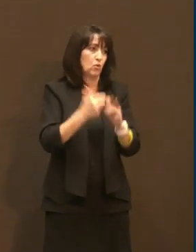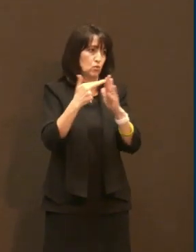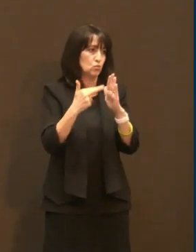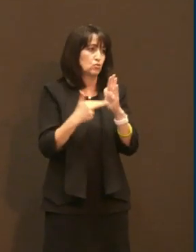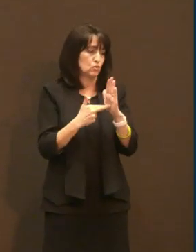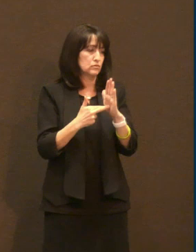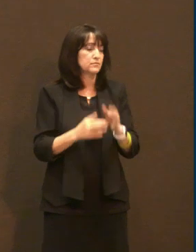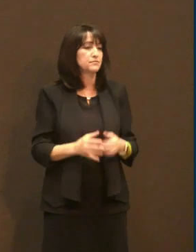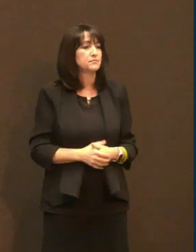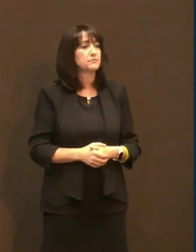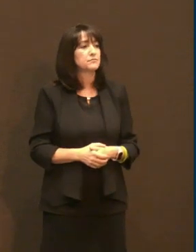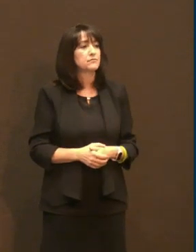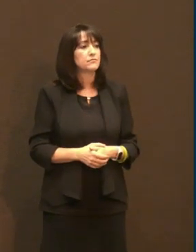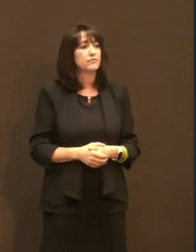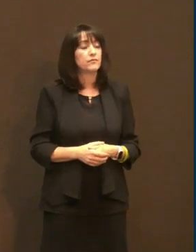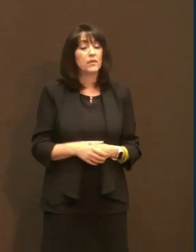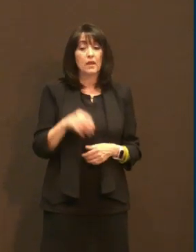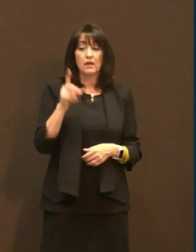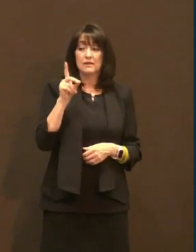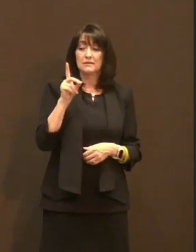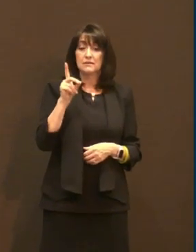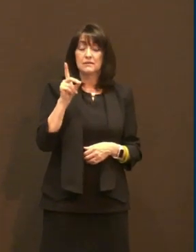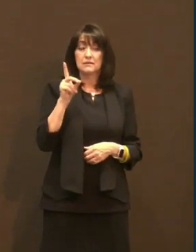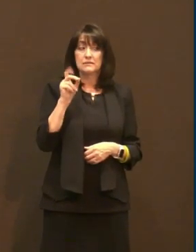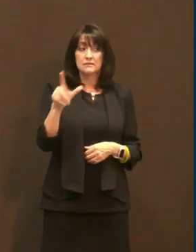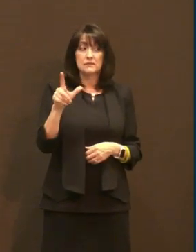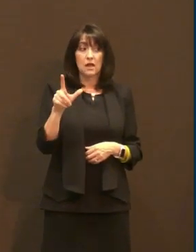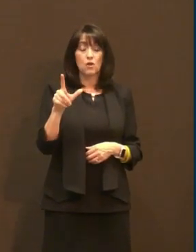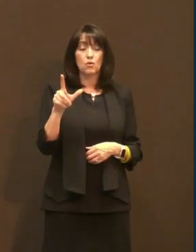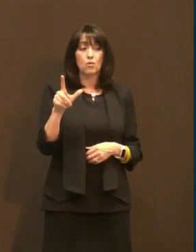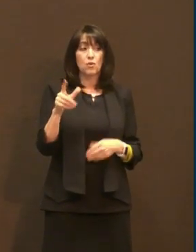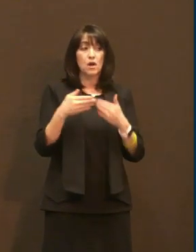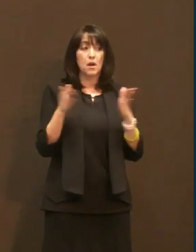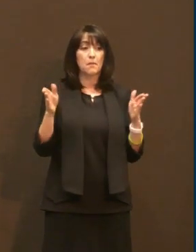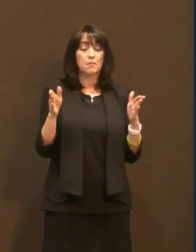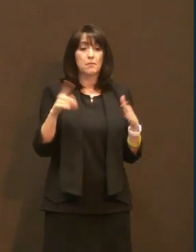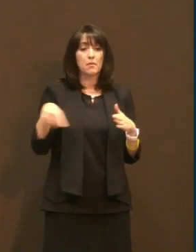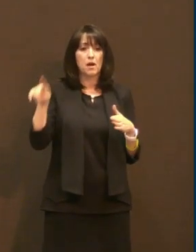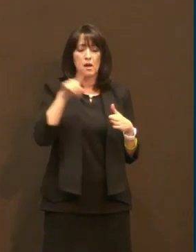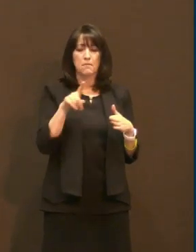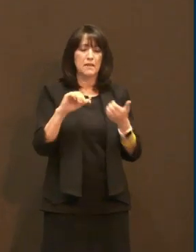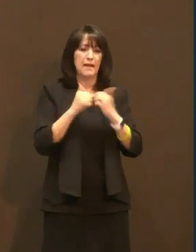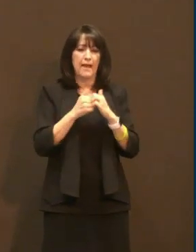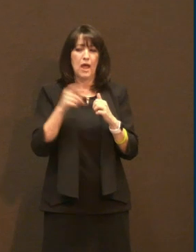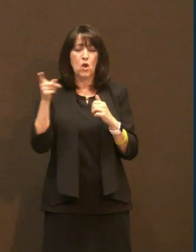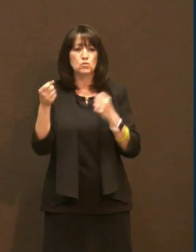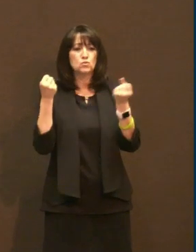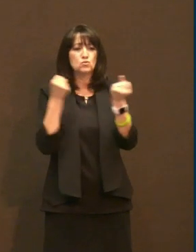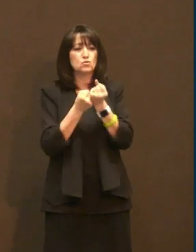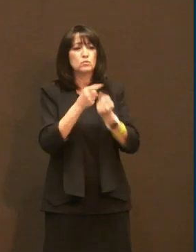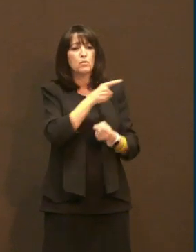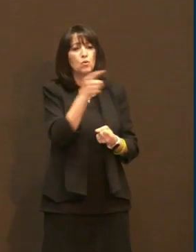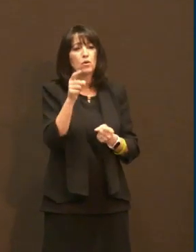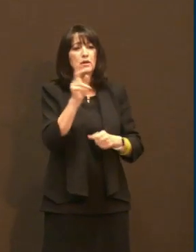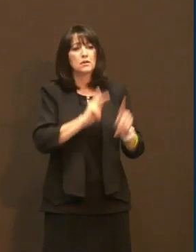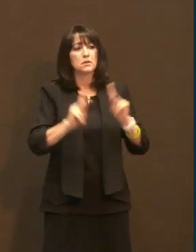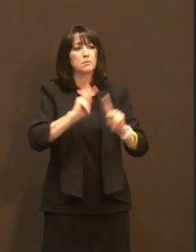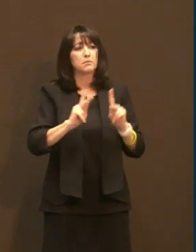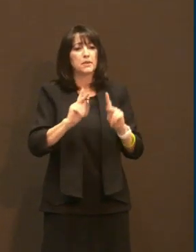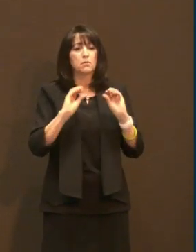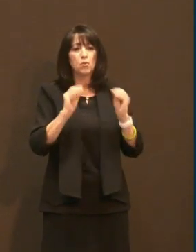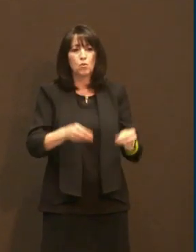The Delaware Public Media says, can you give an update on the state's efforts to support homeless shelters and housing insecure Delawareans? How many cases